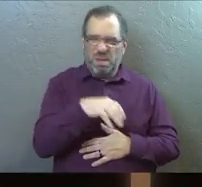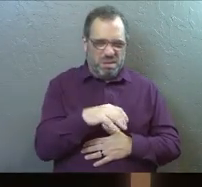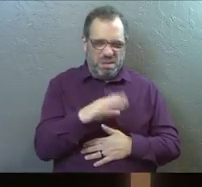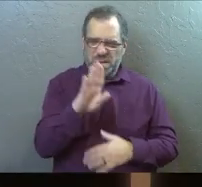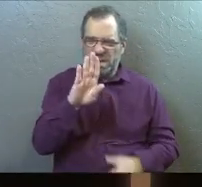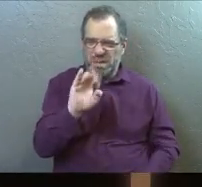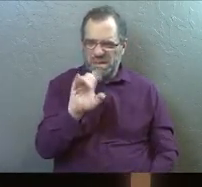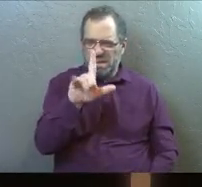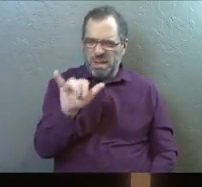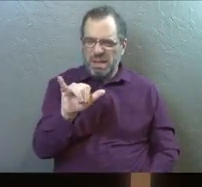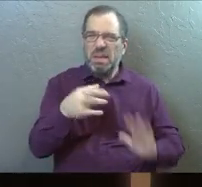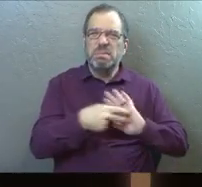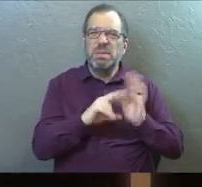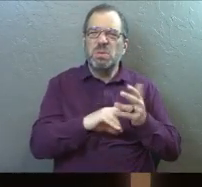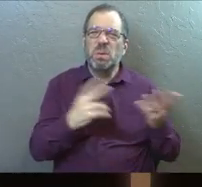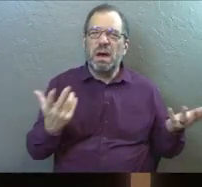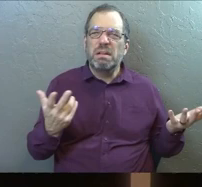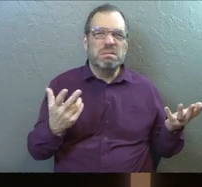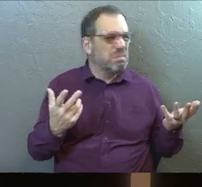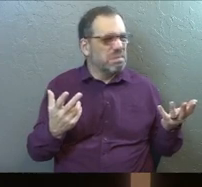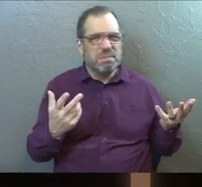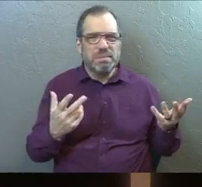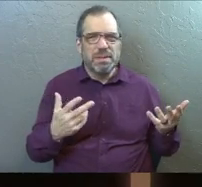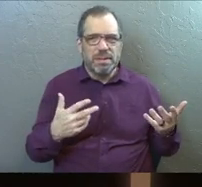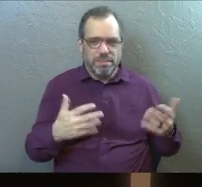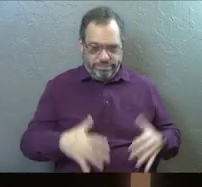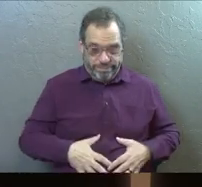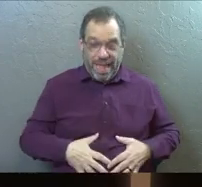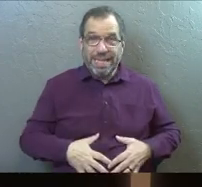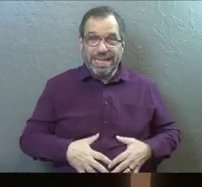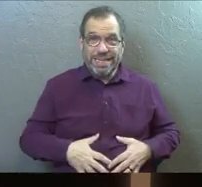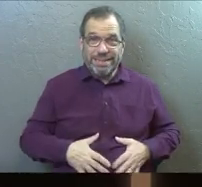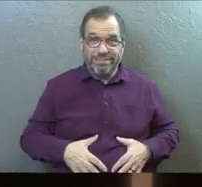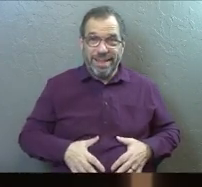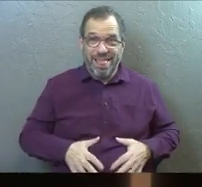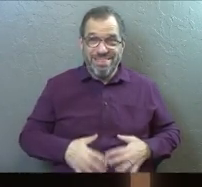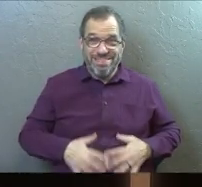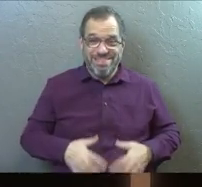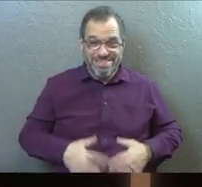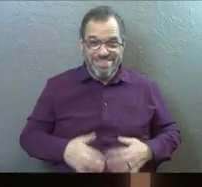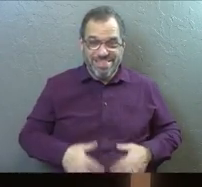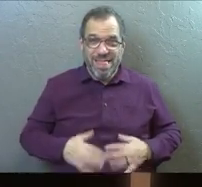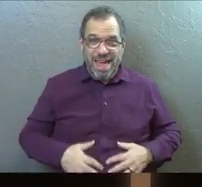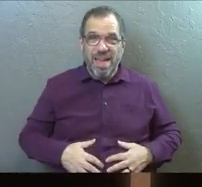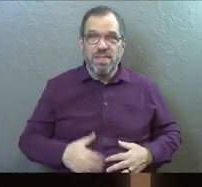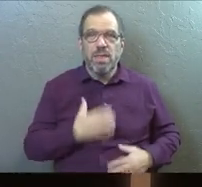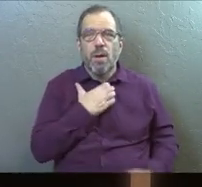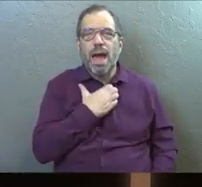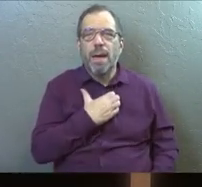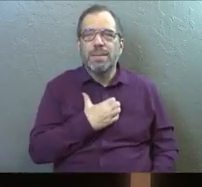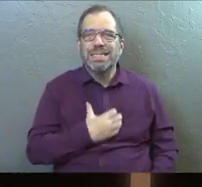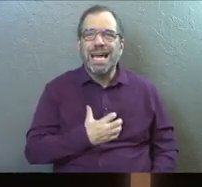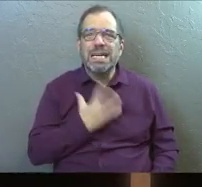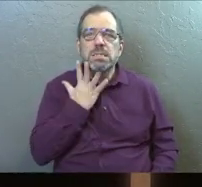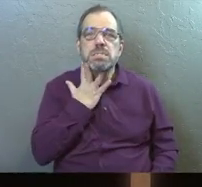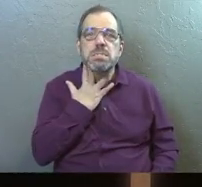Right? What's that mean? Their belly, their stomach, their appetites,